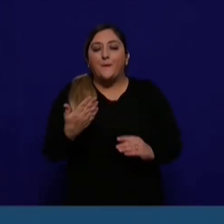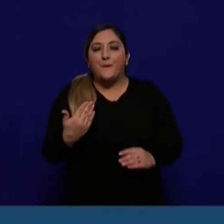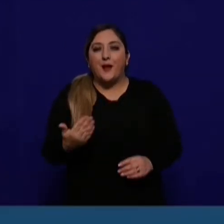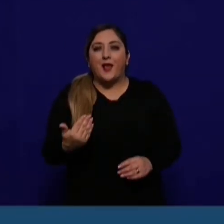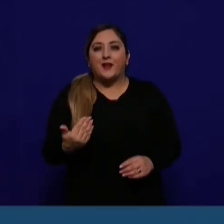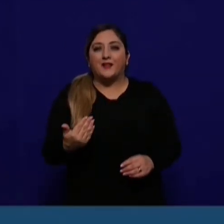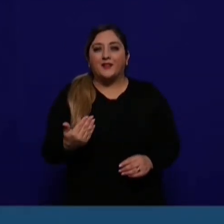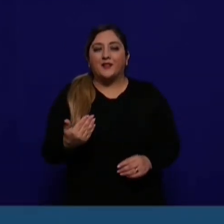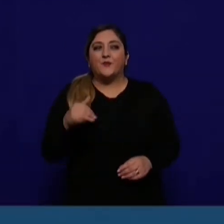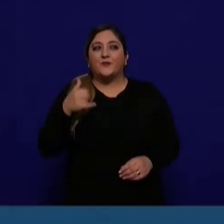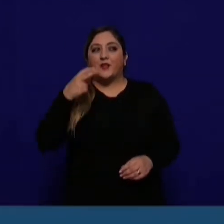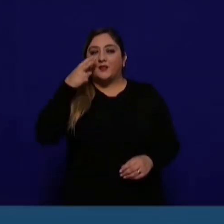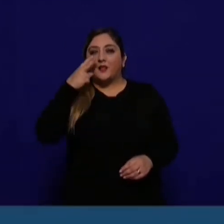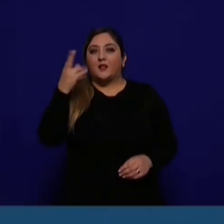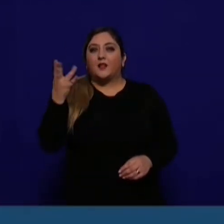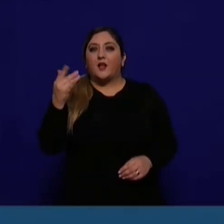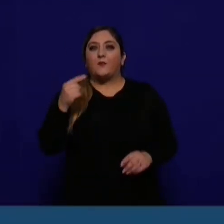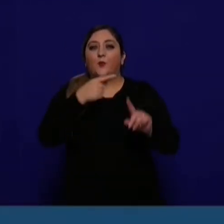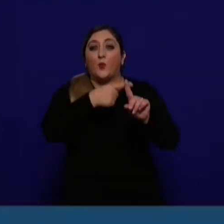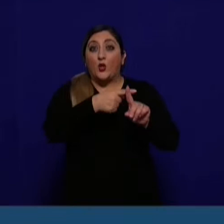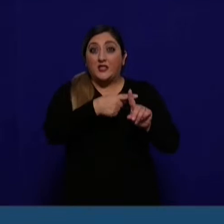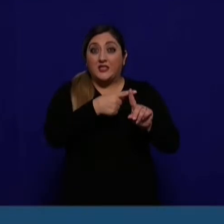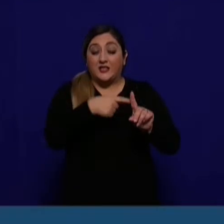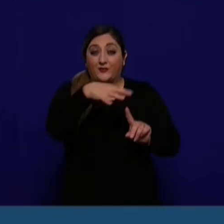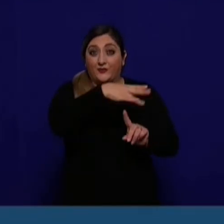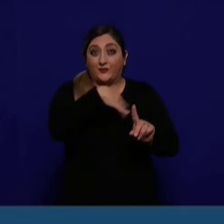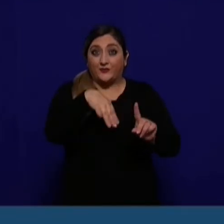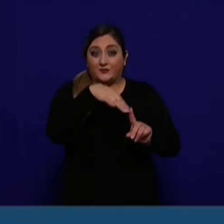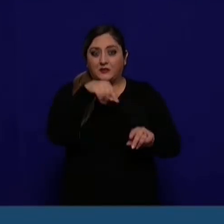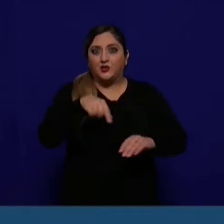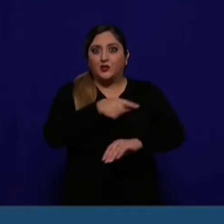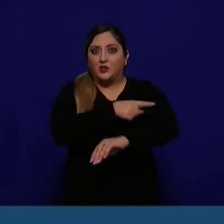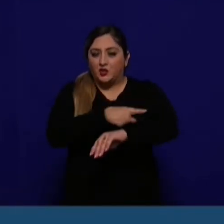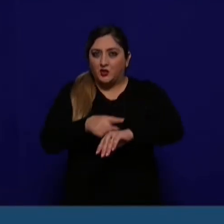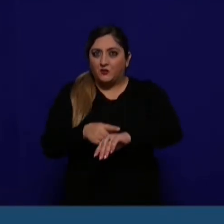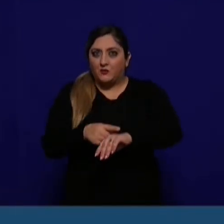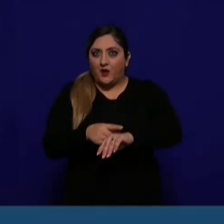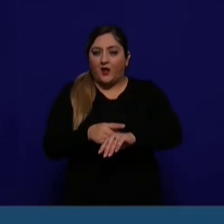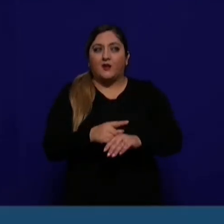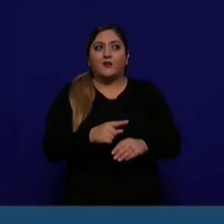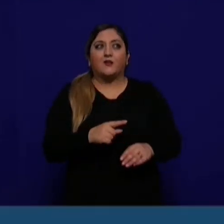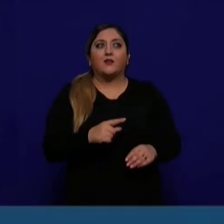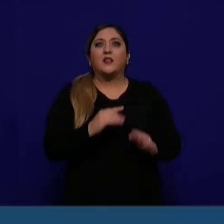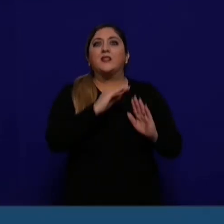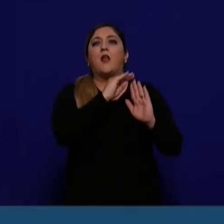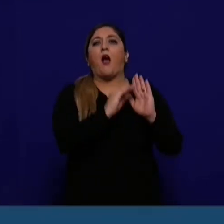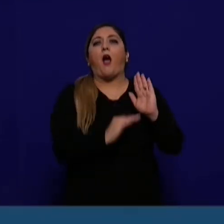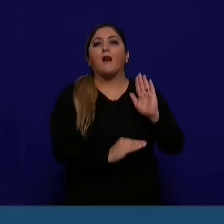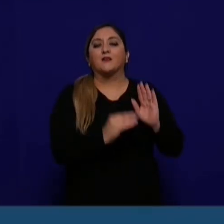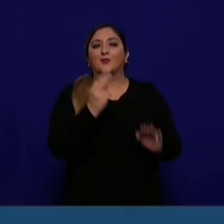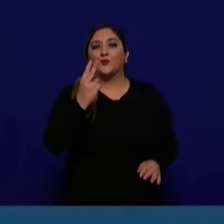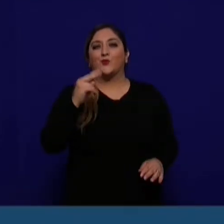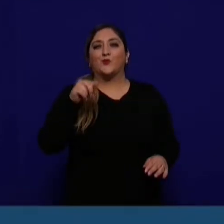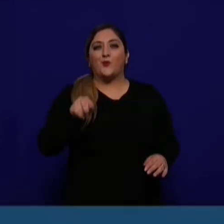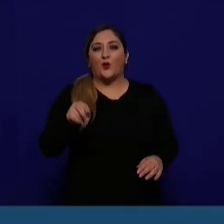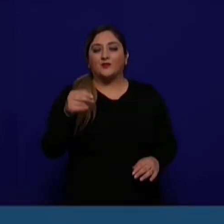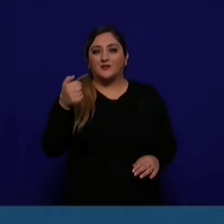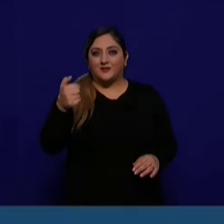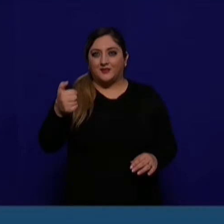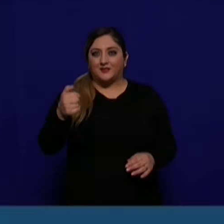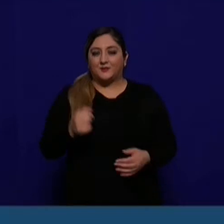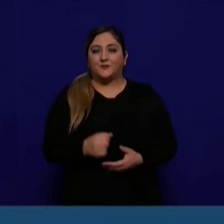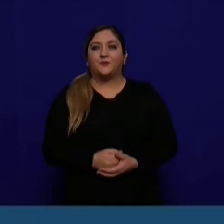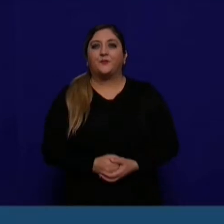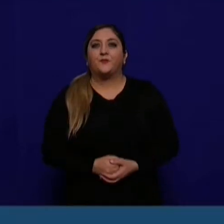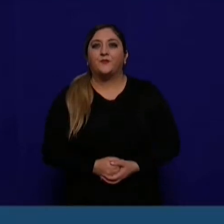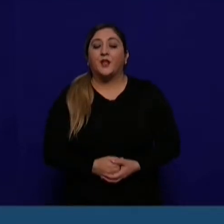jekk tħares lejn il-positivity rate ta' din l-aħħar ġimgħa qegħdin naraw li issa huwa ta' 2.6. U anke il-każijiet